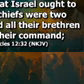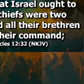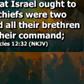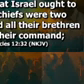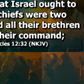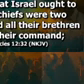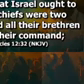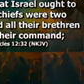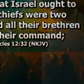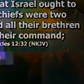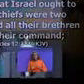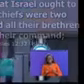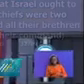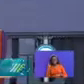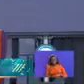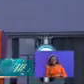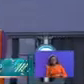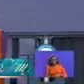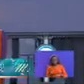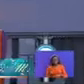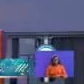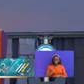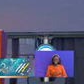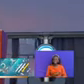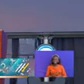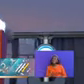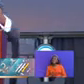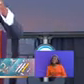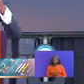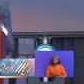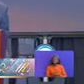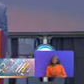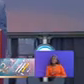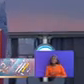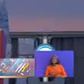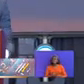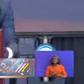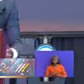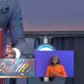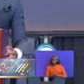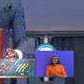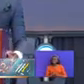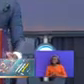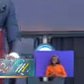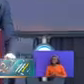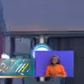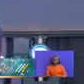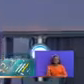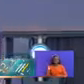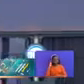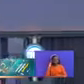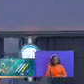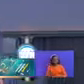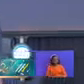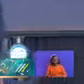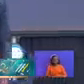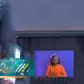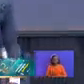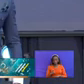understand the actions of a generation until we study the time of their